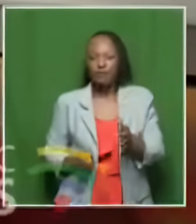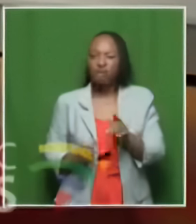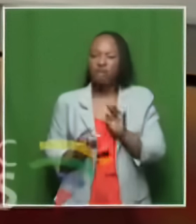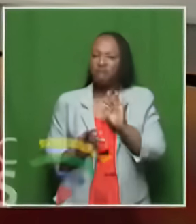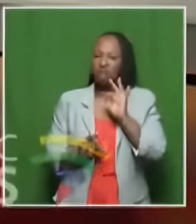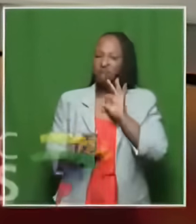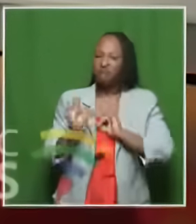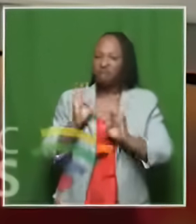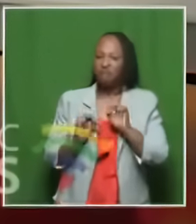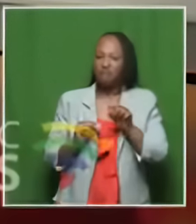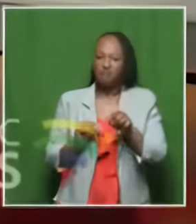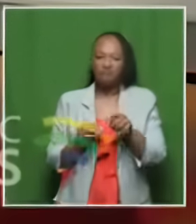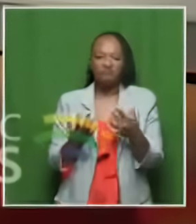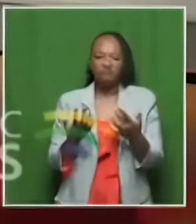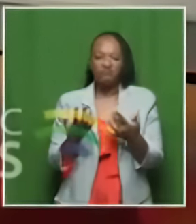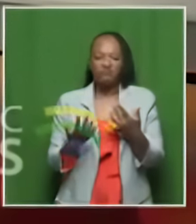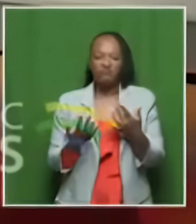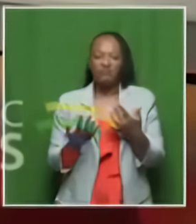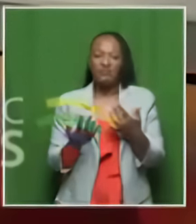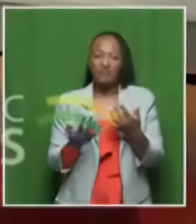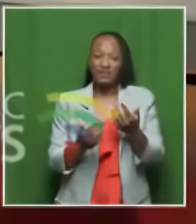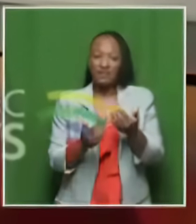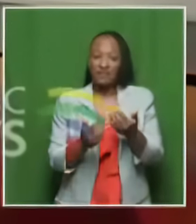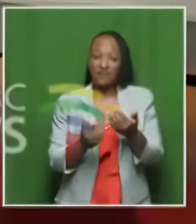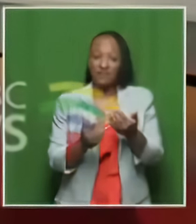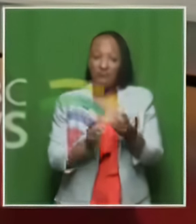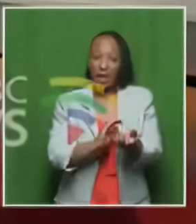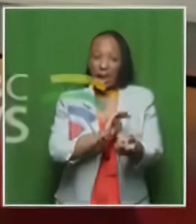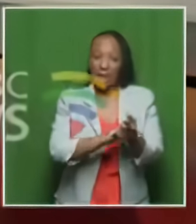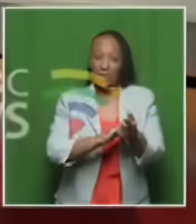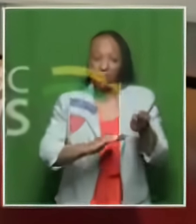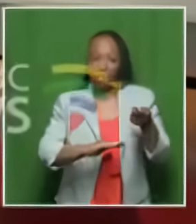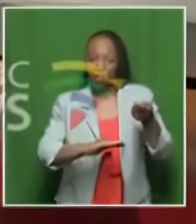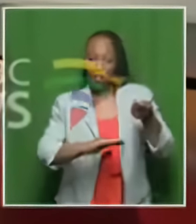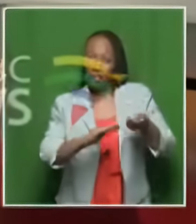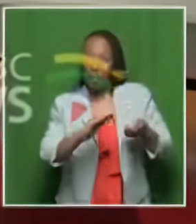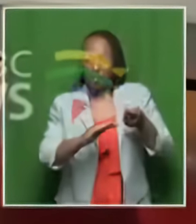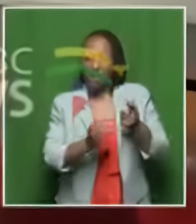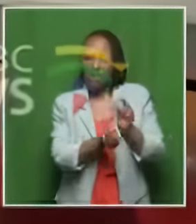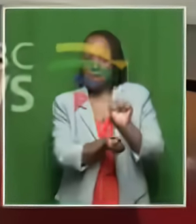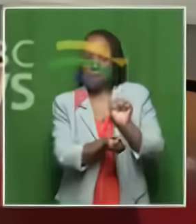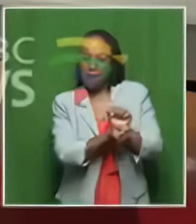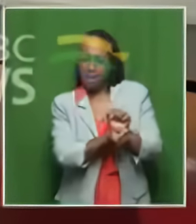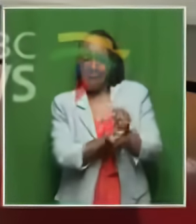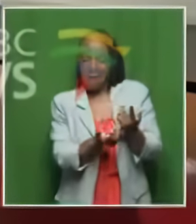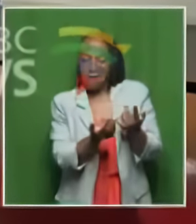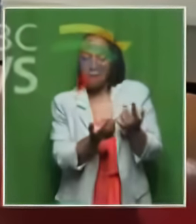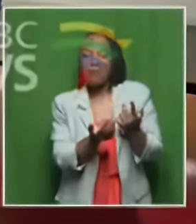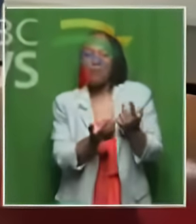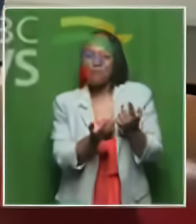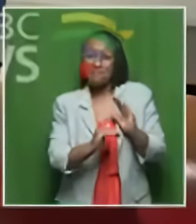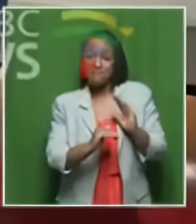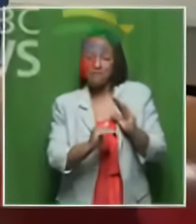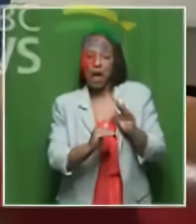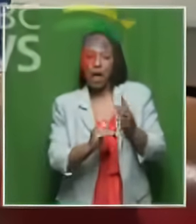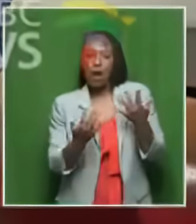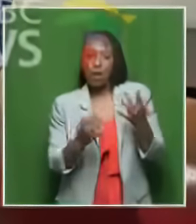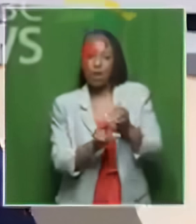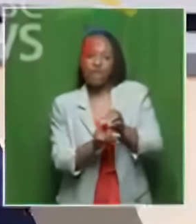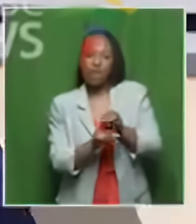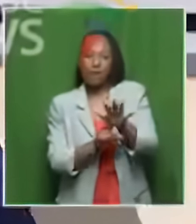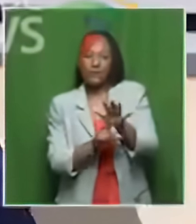about all of the repercussions that could flow from that potentially. One of which is your